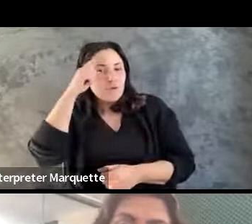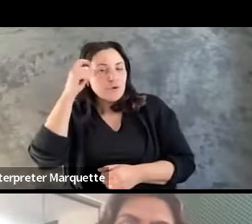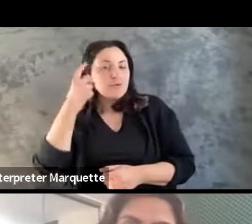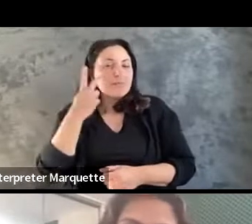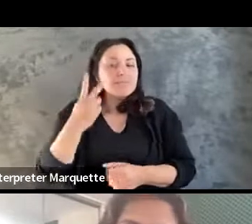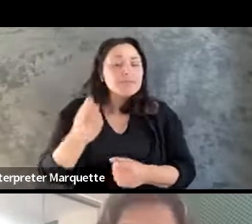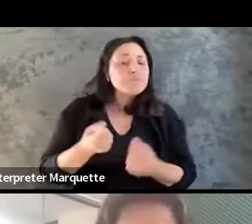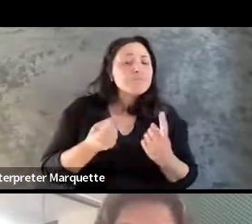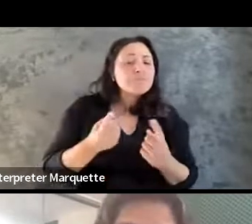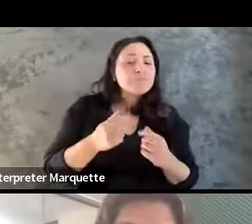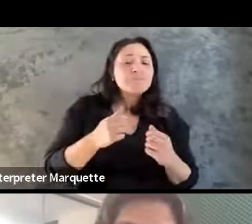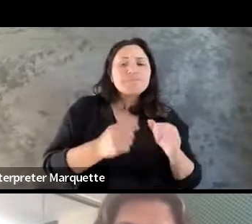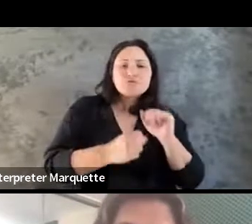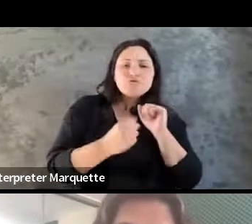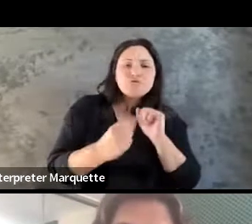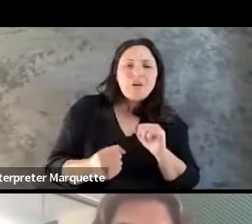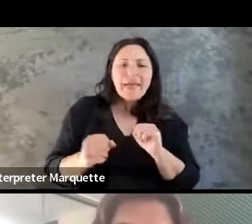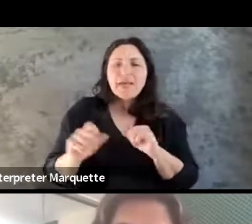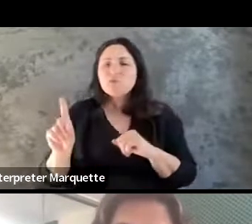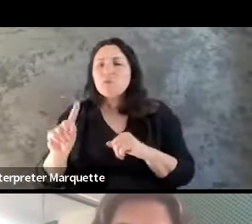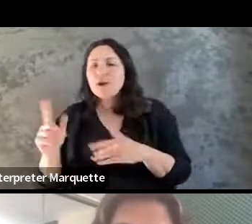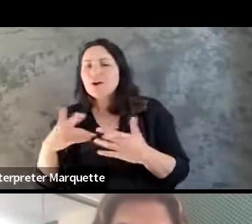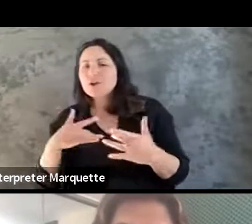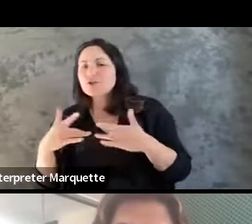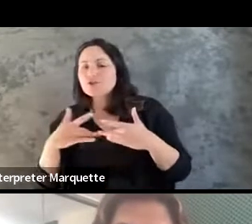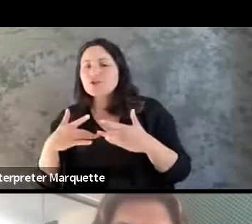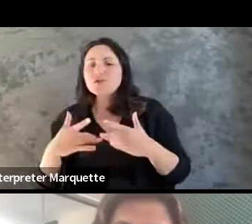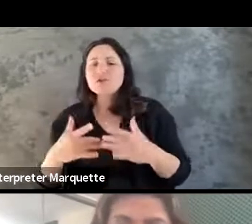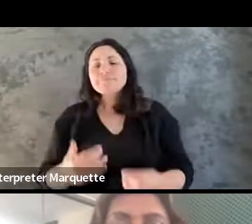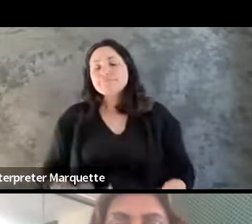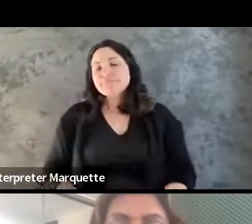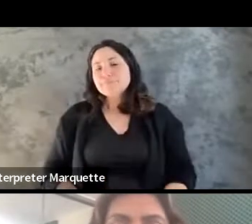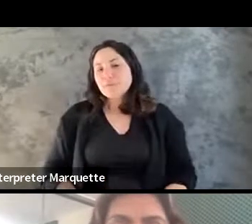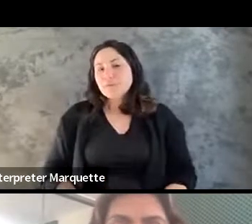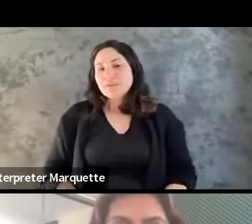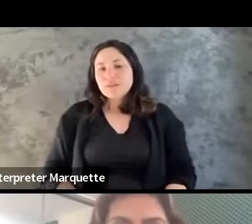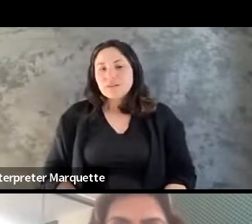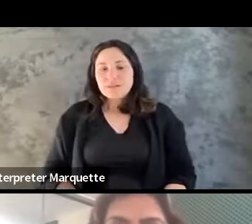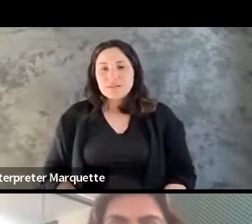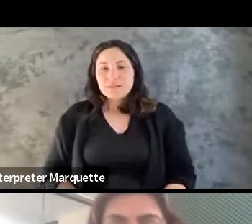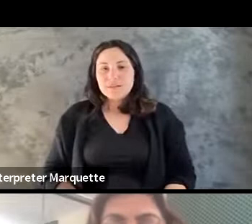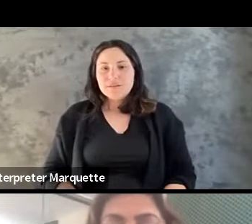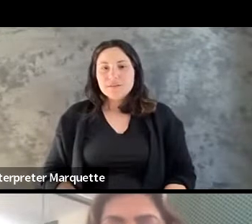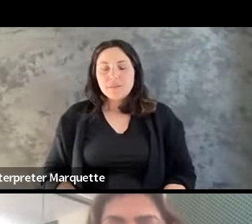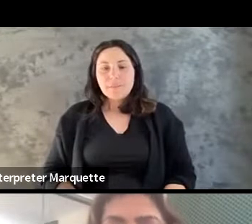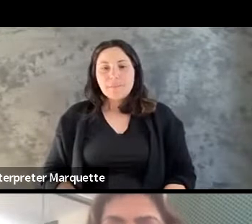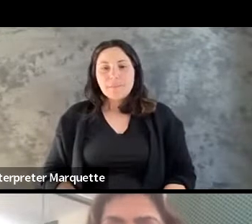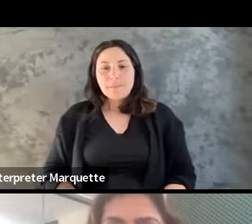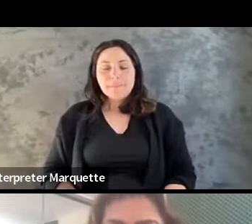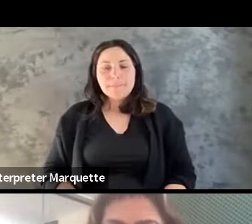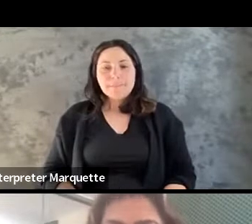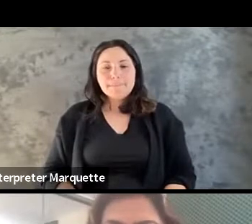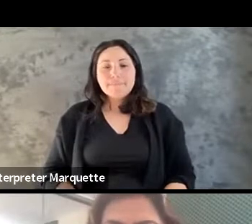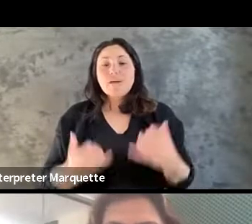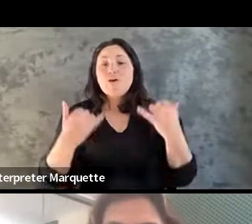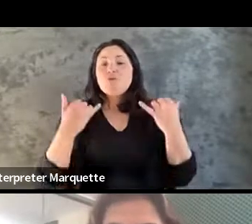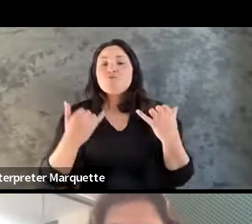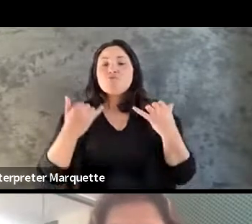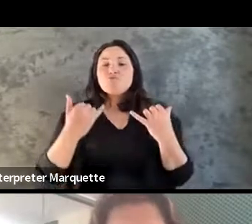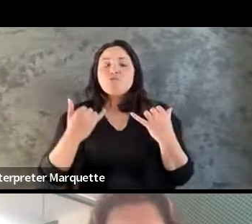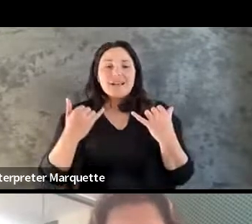areas of concern are that we can be able to get better at. Right now is a time of